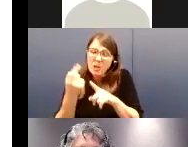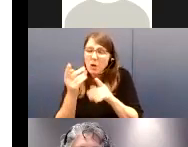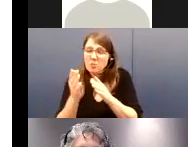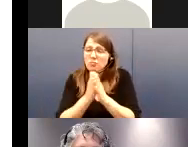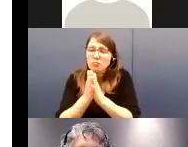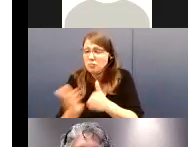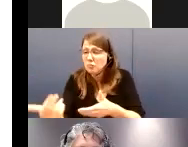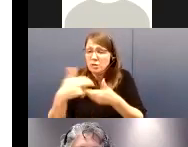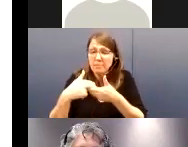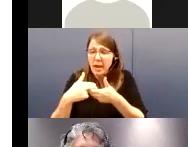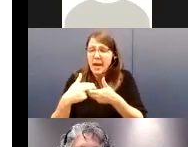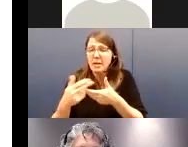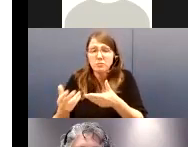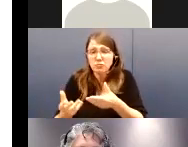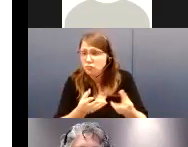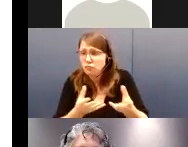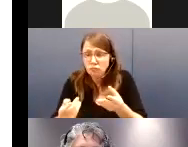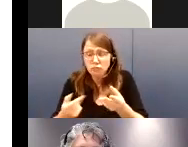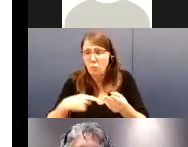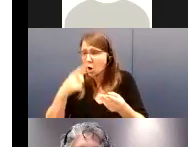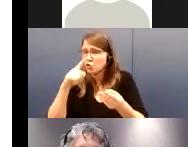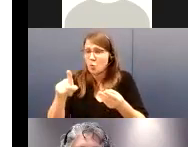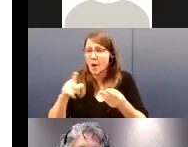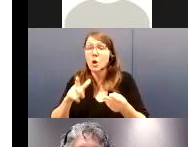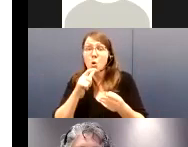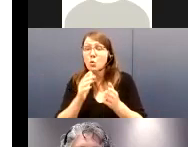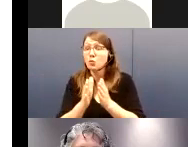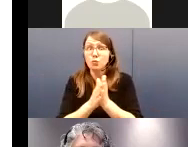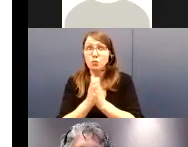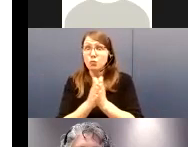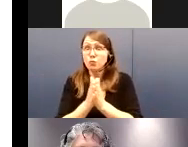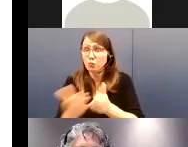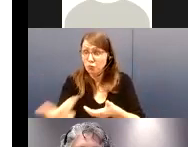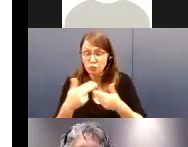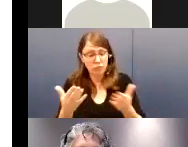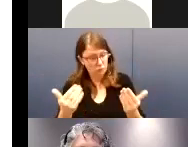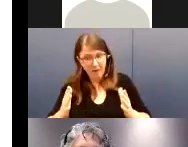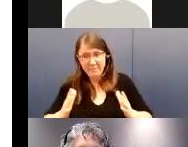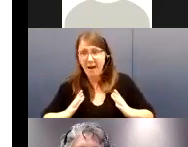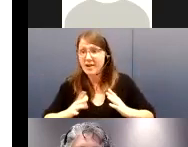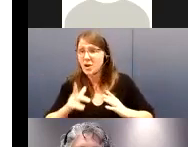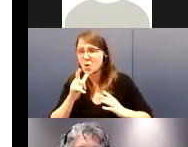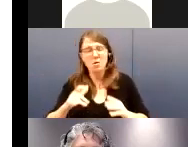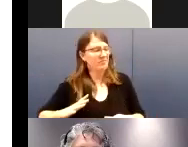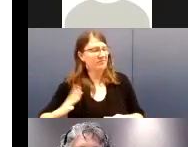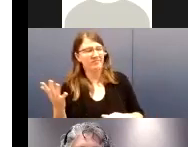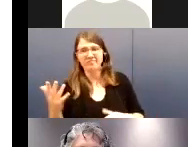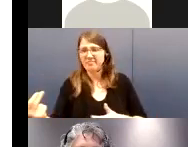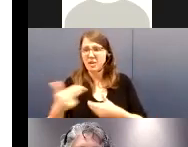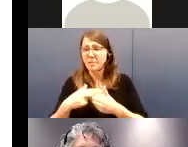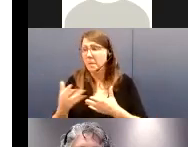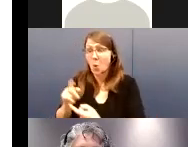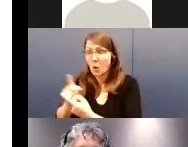interested in participating can participate. And those that don't, maybe we can get creative and do a one-on-one. Maybe they can send an email